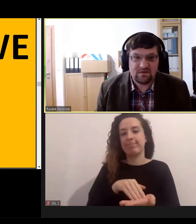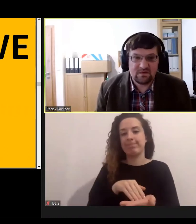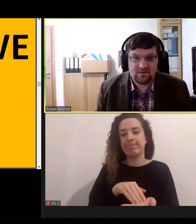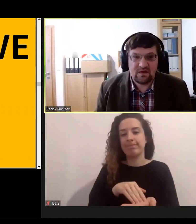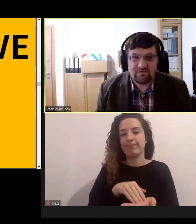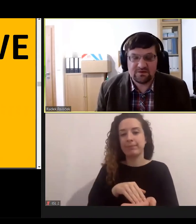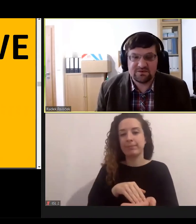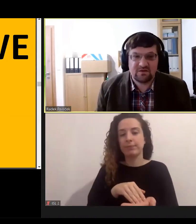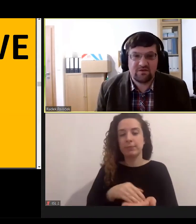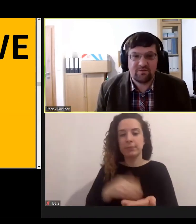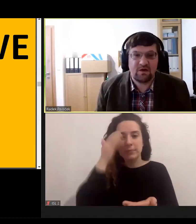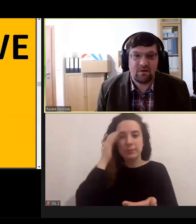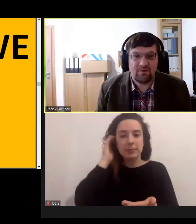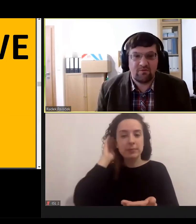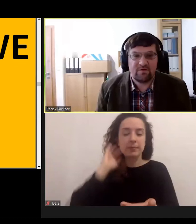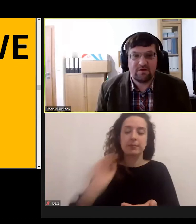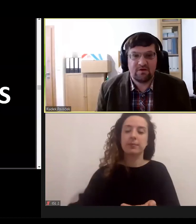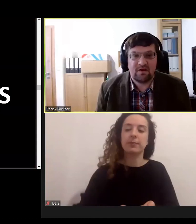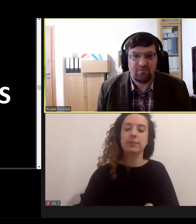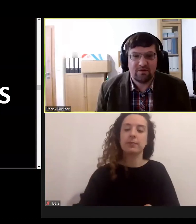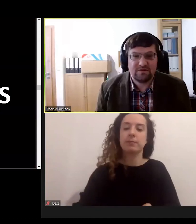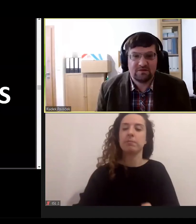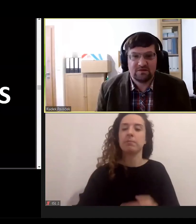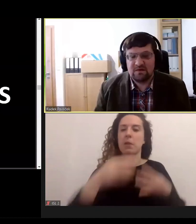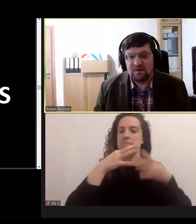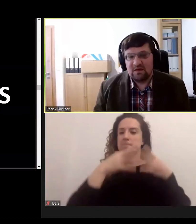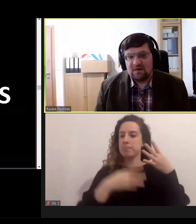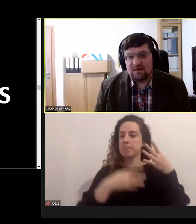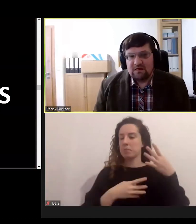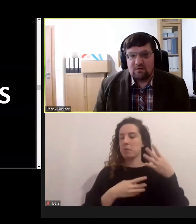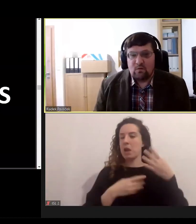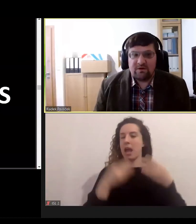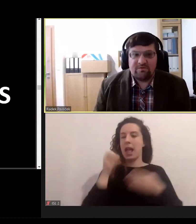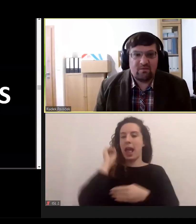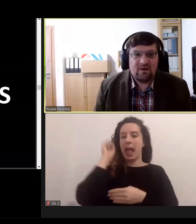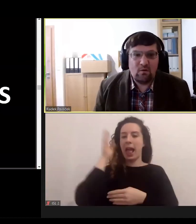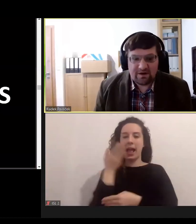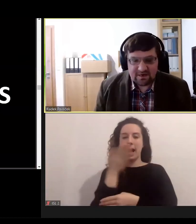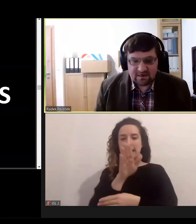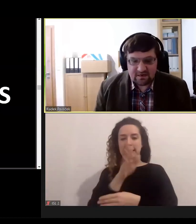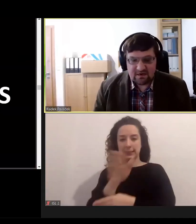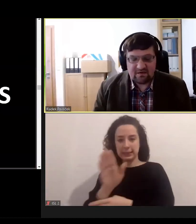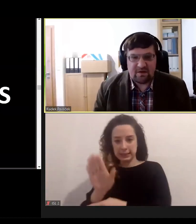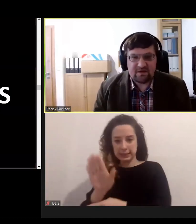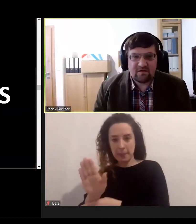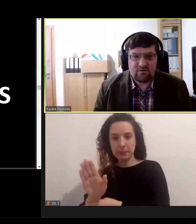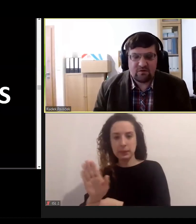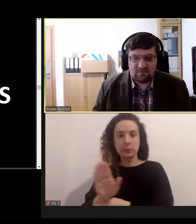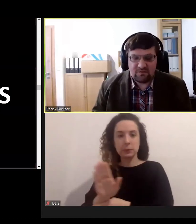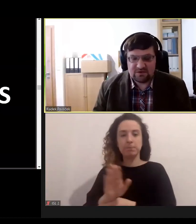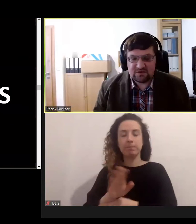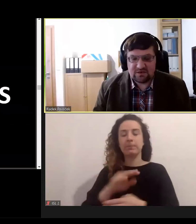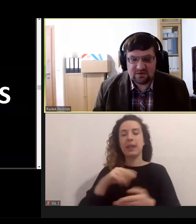described by Loredana. Then people moved from spacey classrooms to their homes, to their